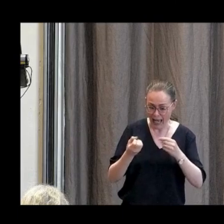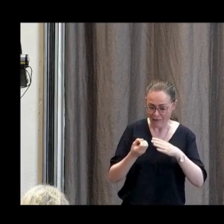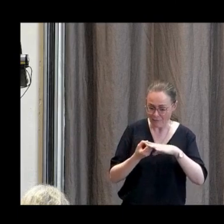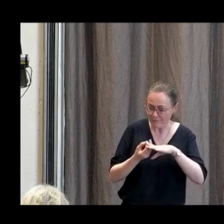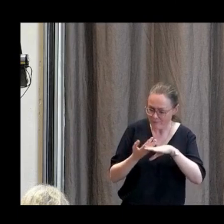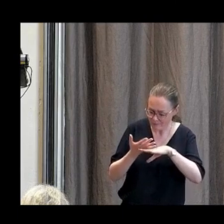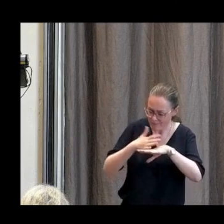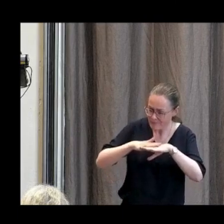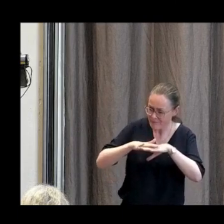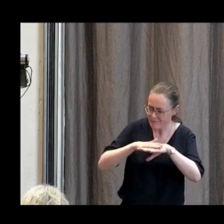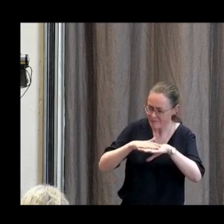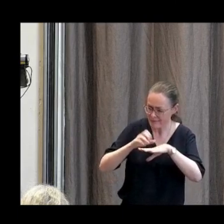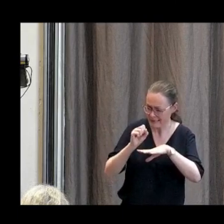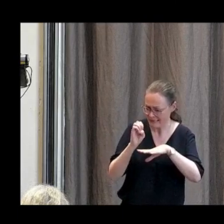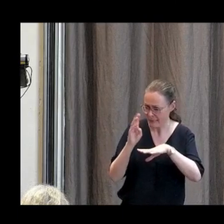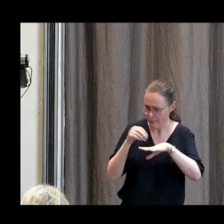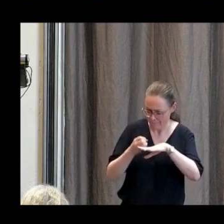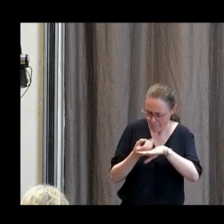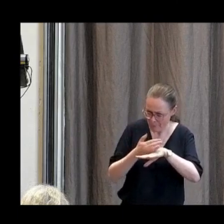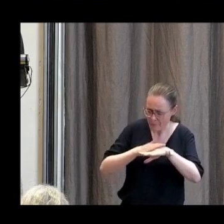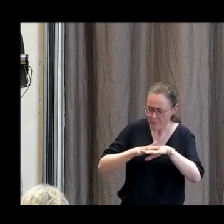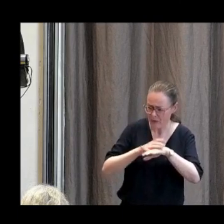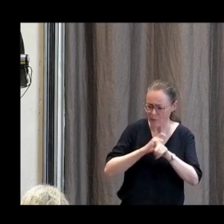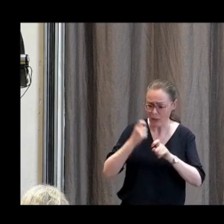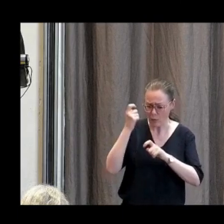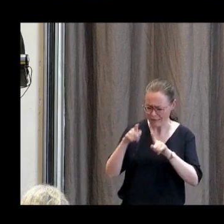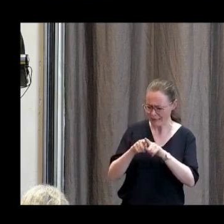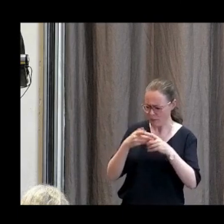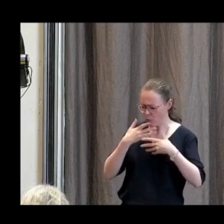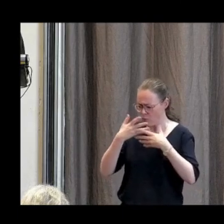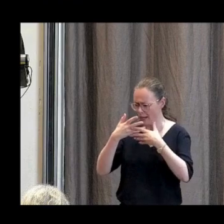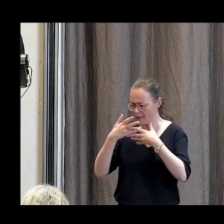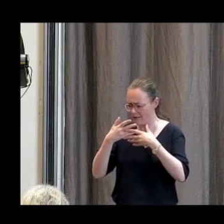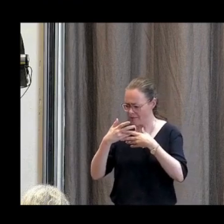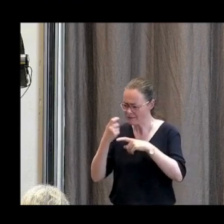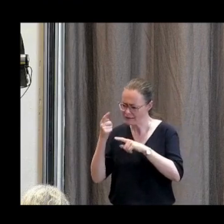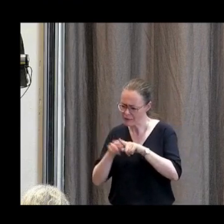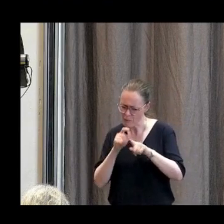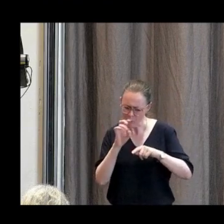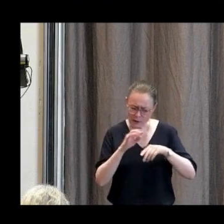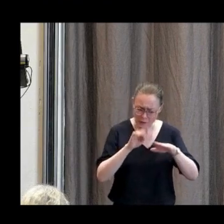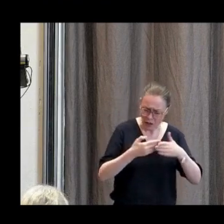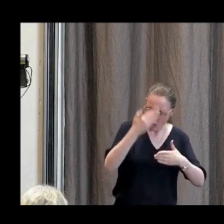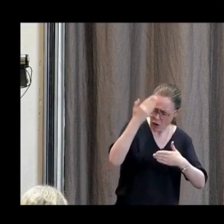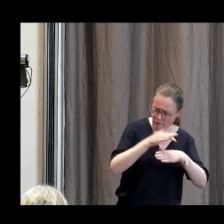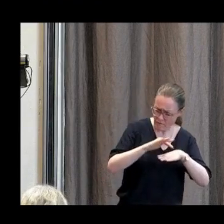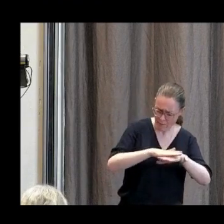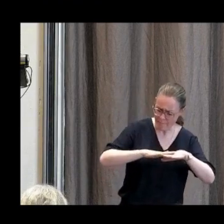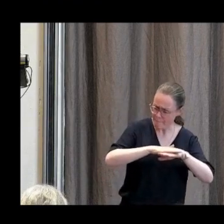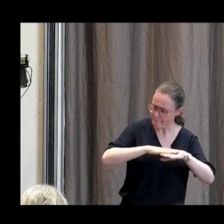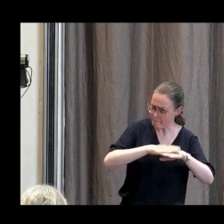skin, and we start wondering, you know, just like breath, what can it tell us about our health